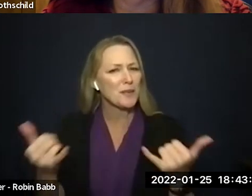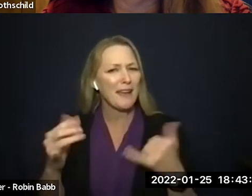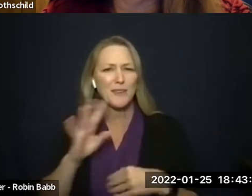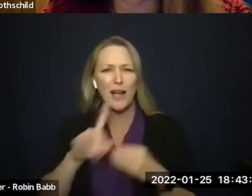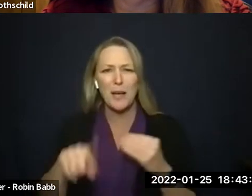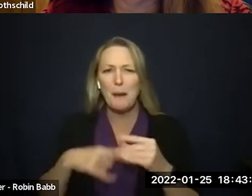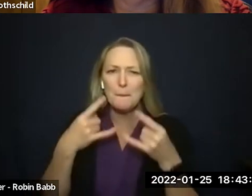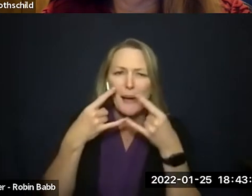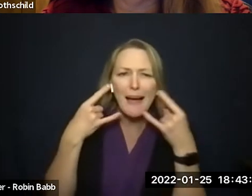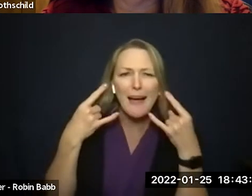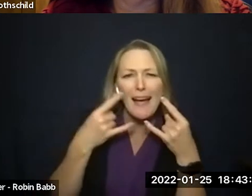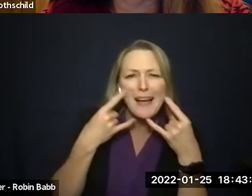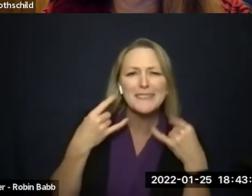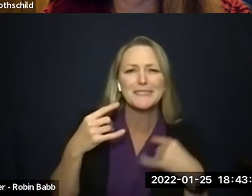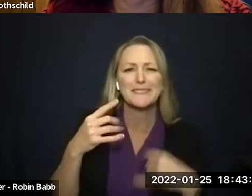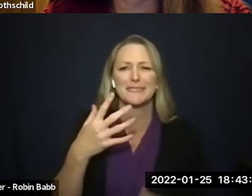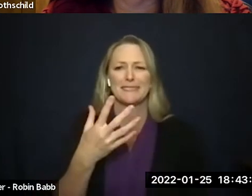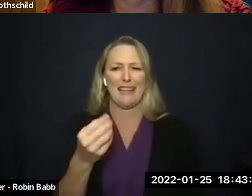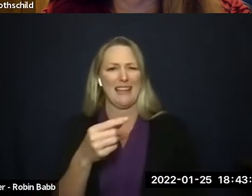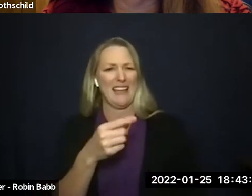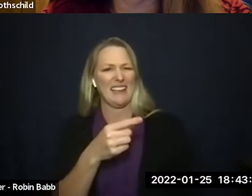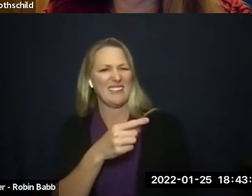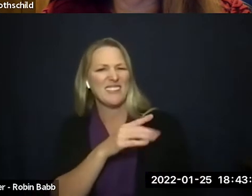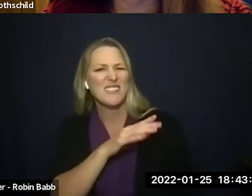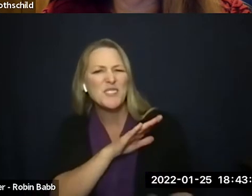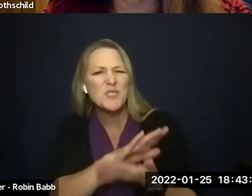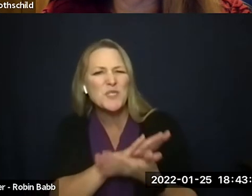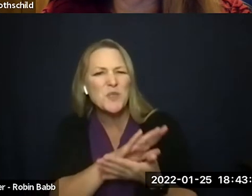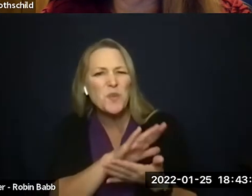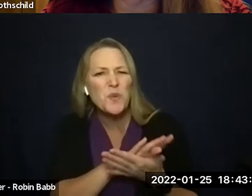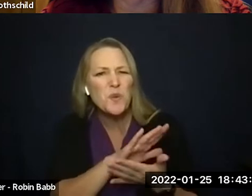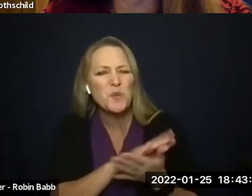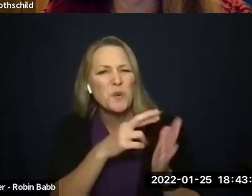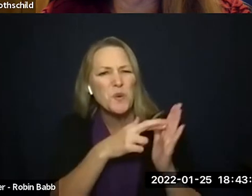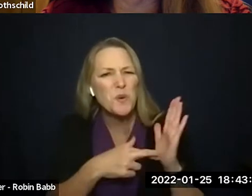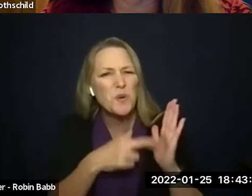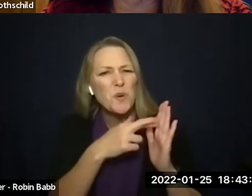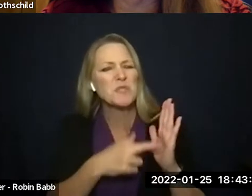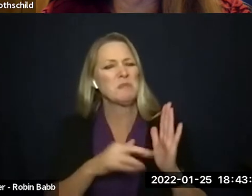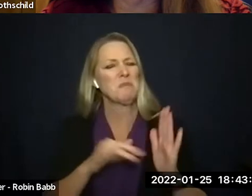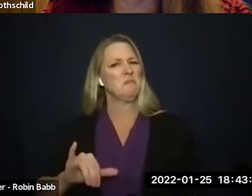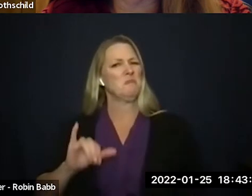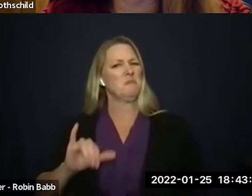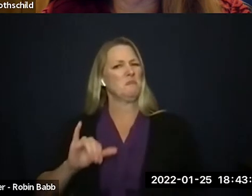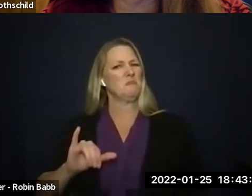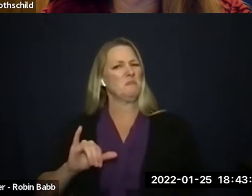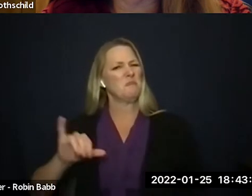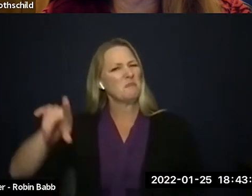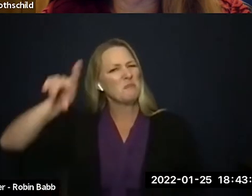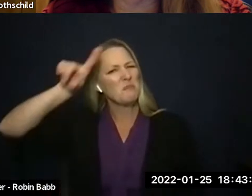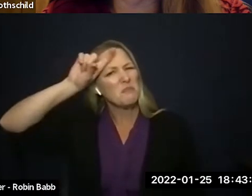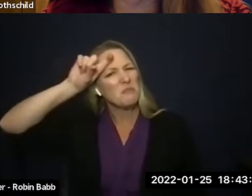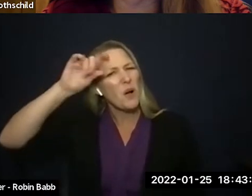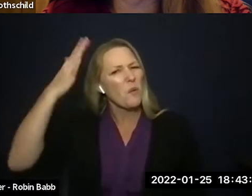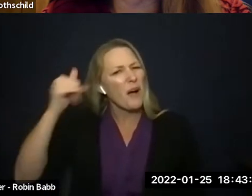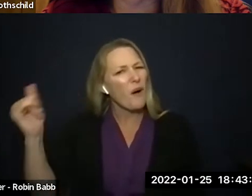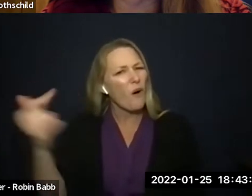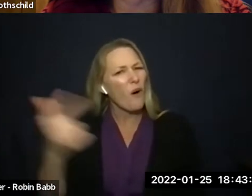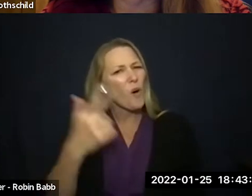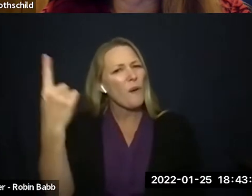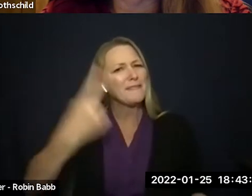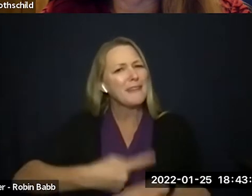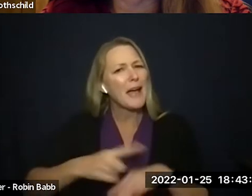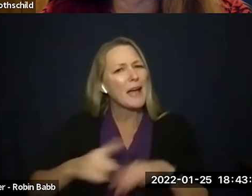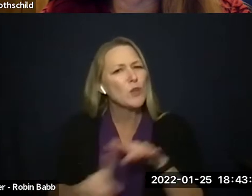masks and they schools rules you know and it made me question how come they all showed up in one day